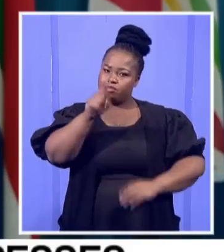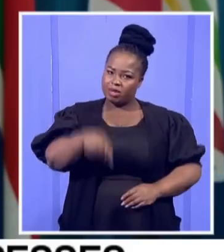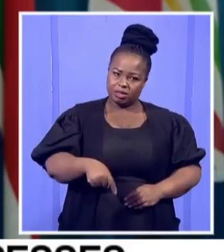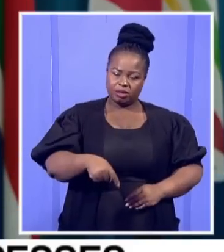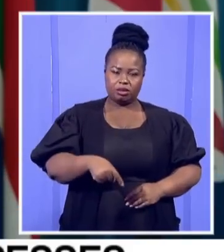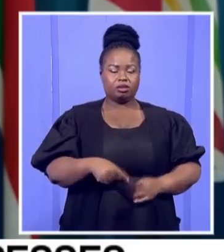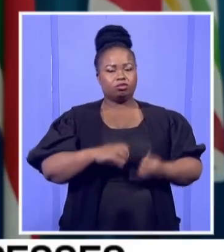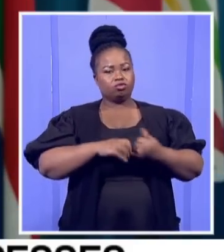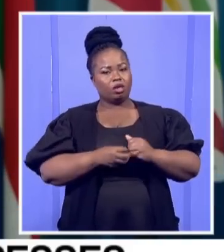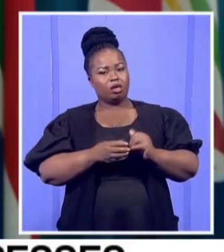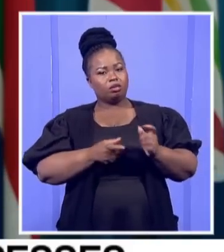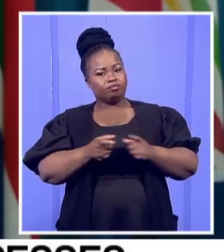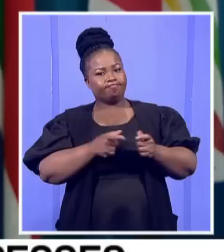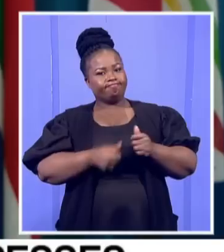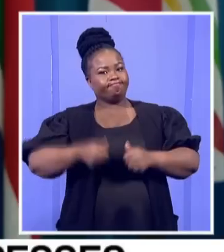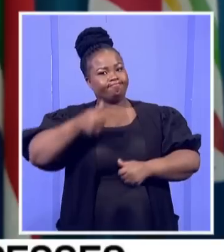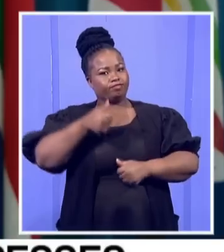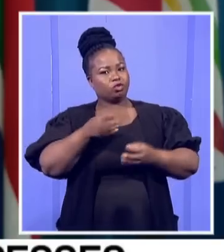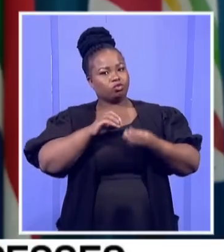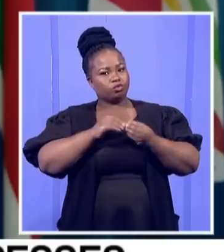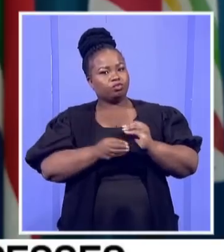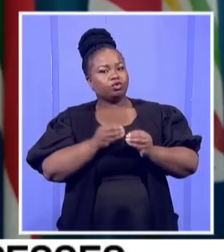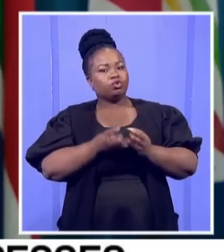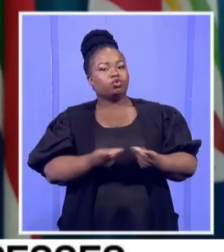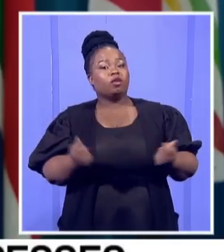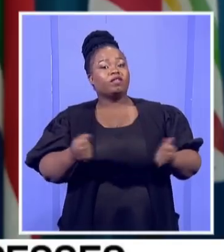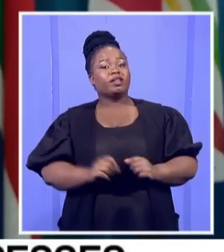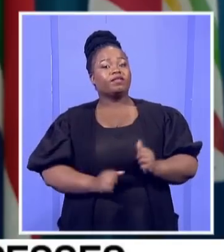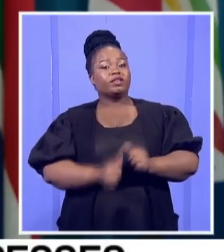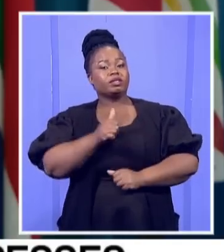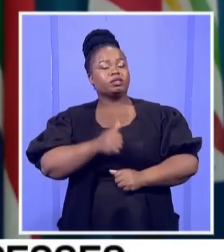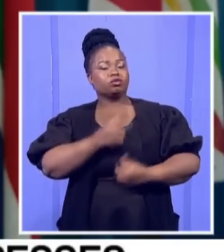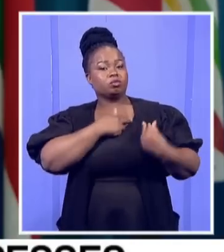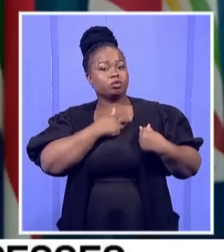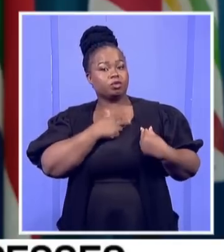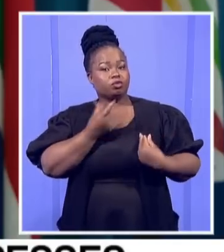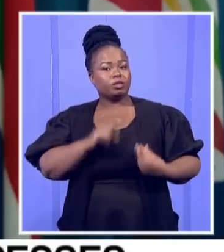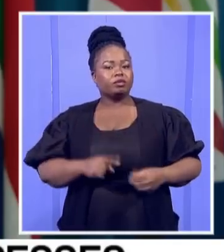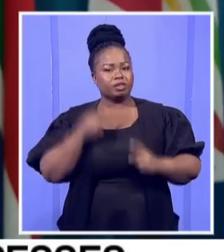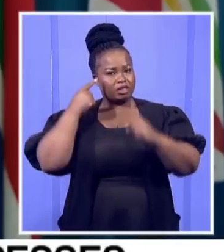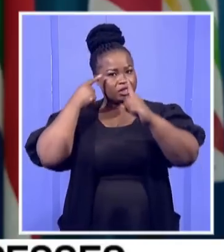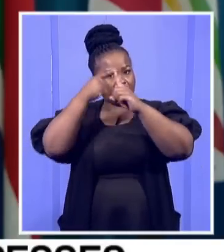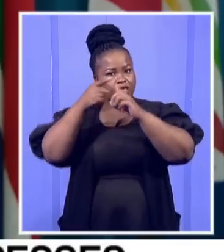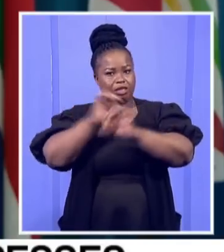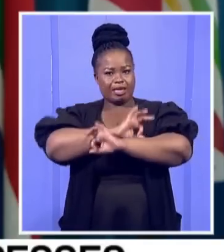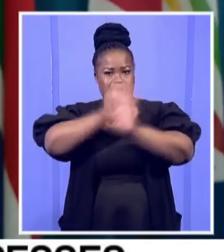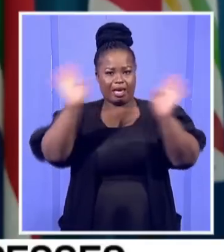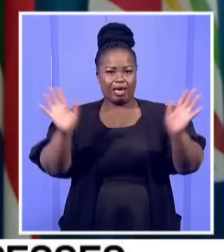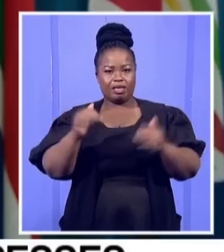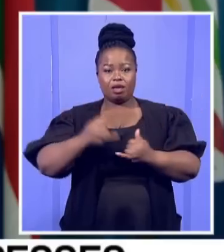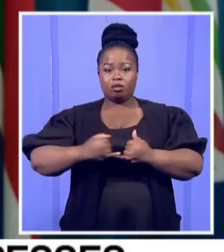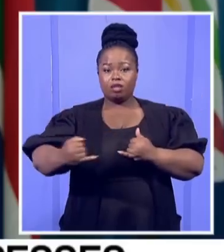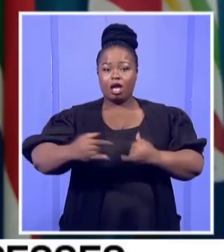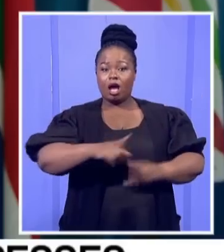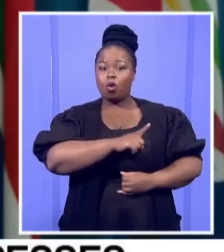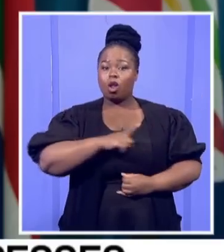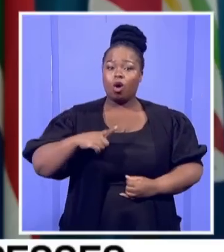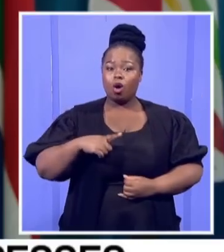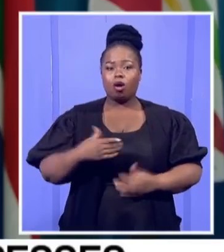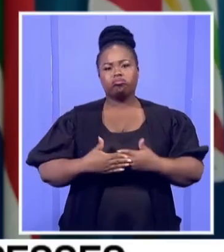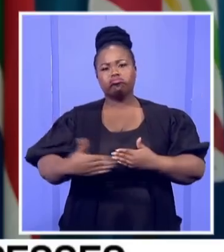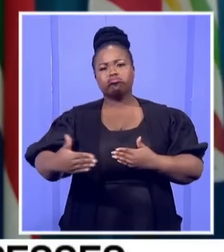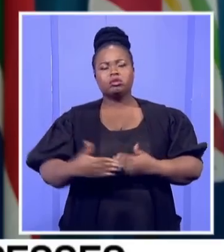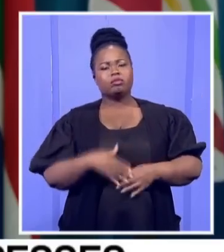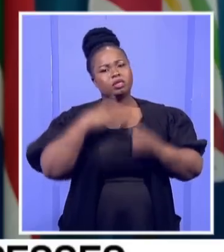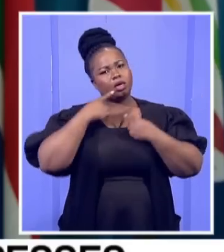recovery, then their first task must be to set out clear targets and clear timelines and to share those with the